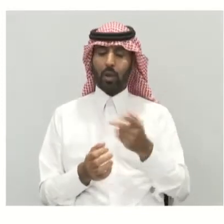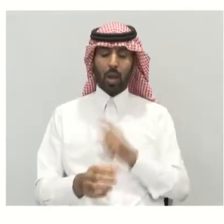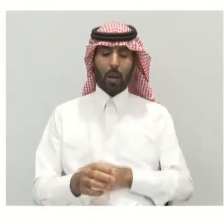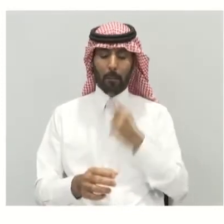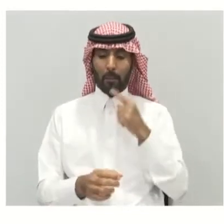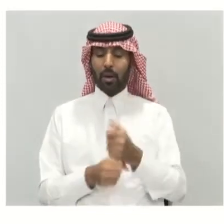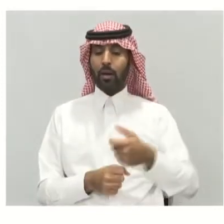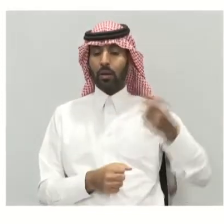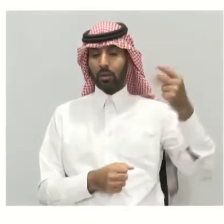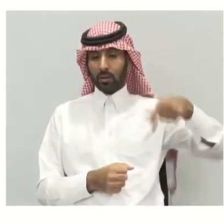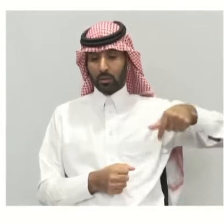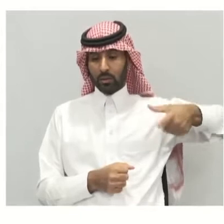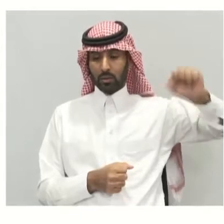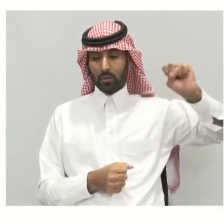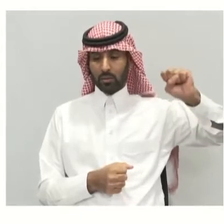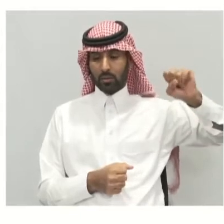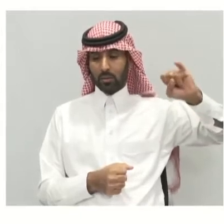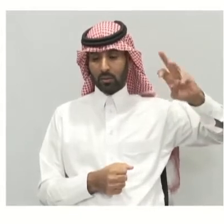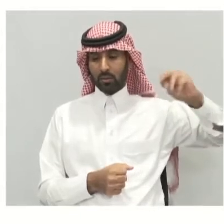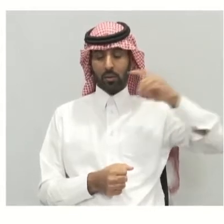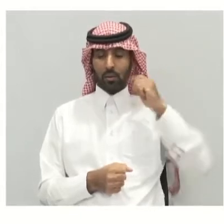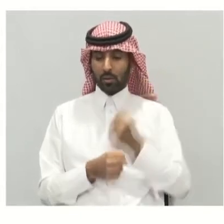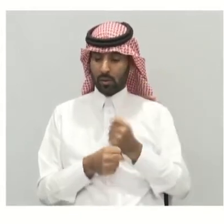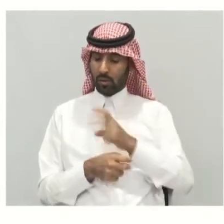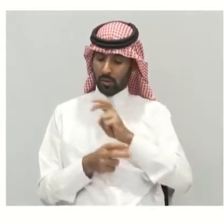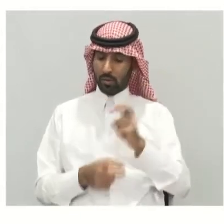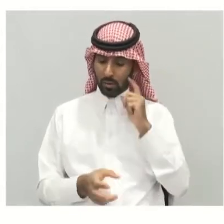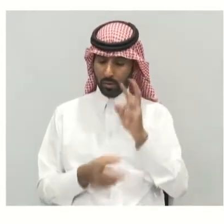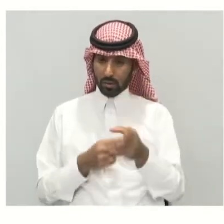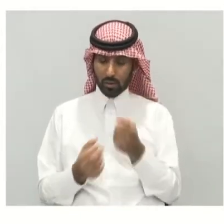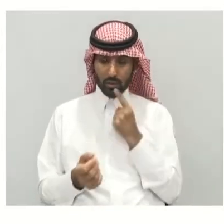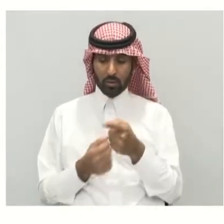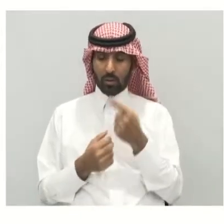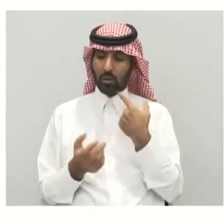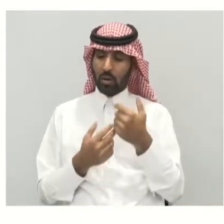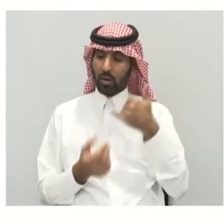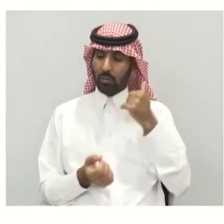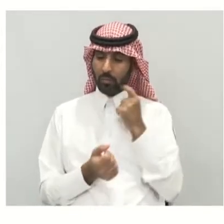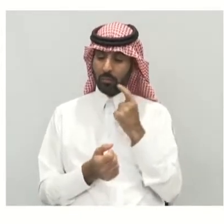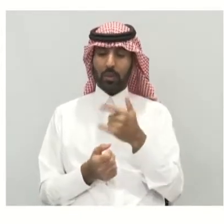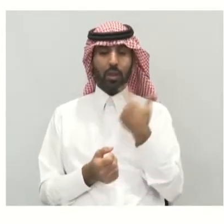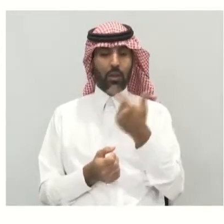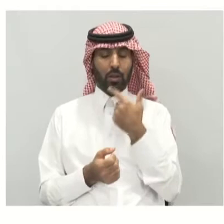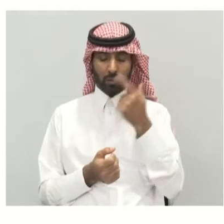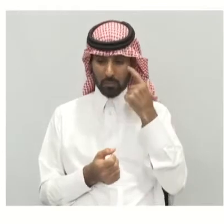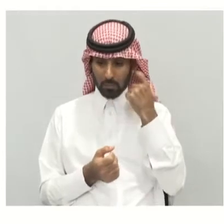worked at the hotel? And for how long has Khalid spoken Japanese?